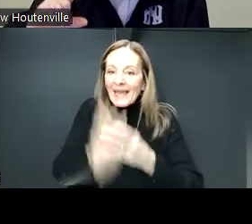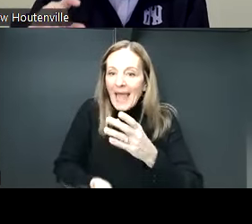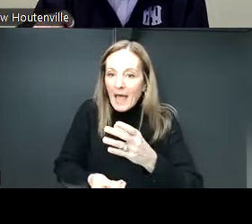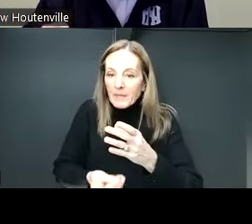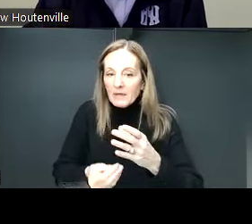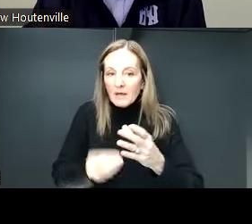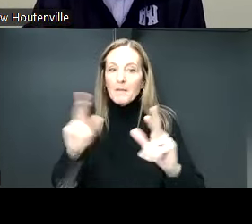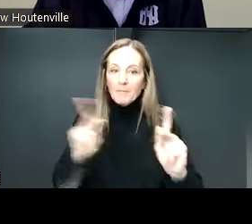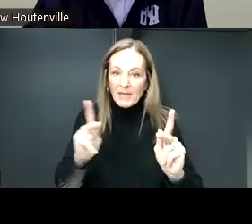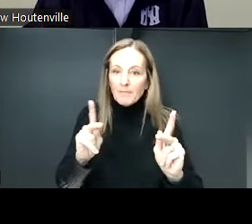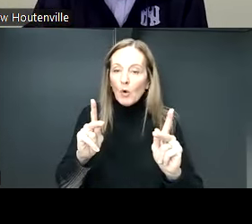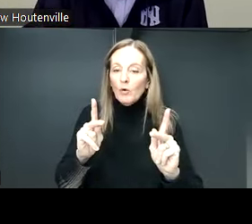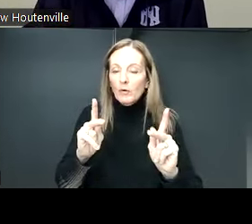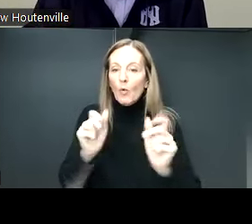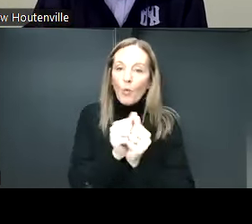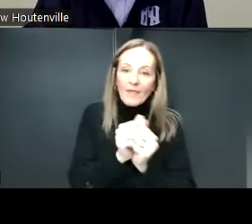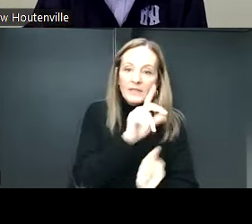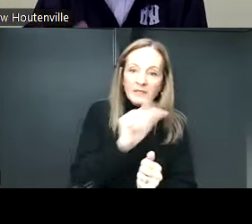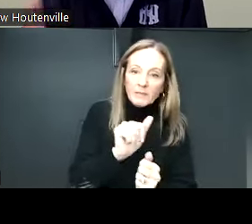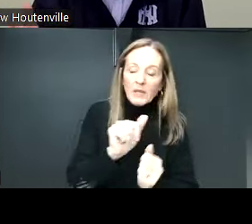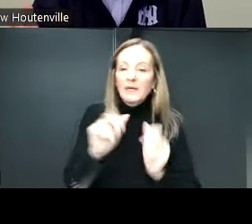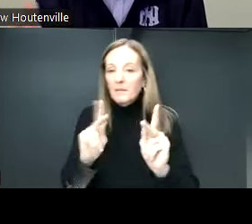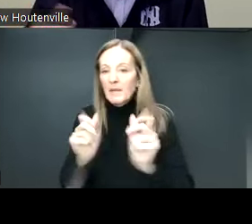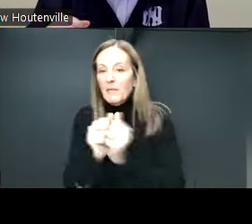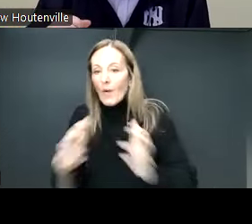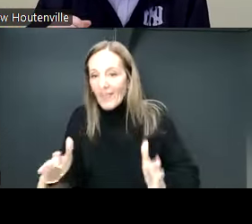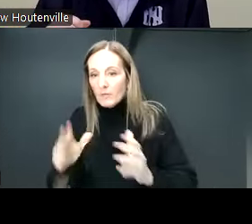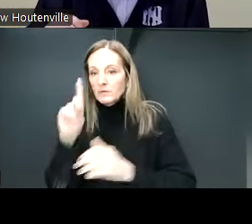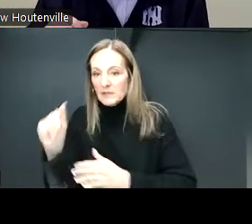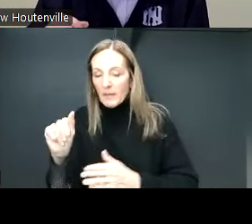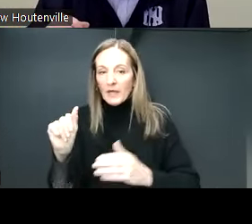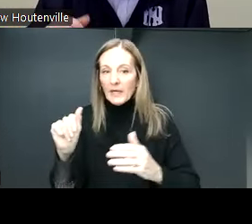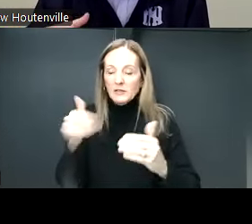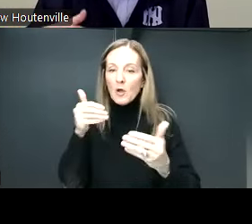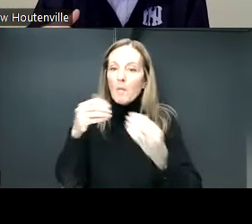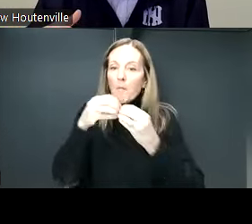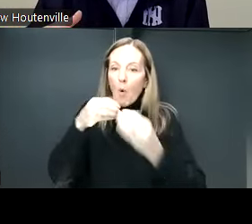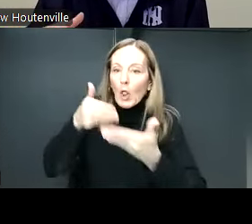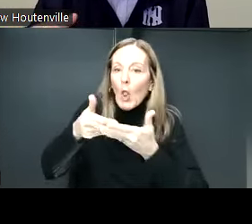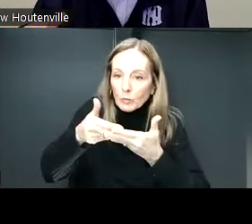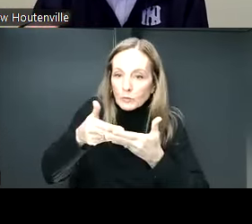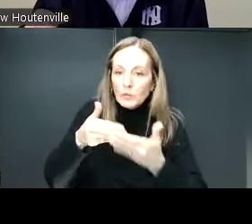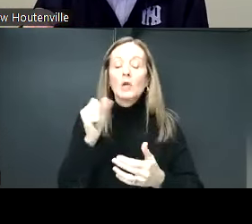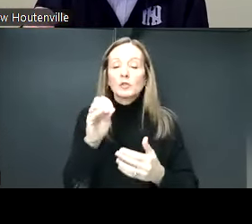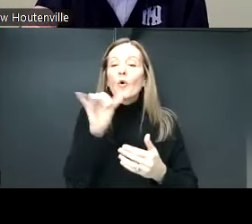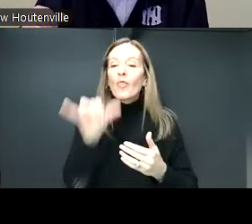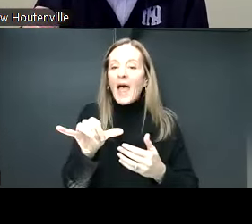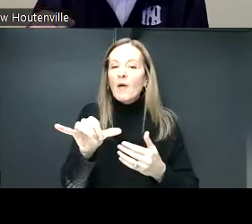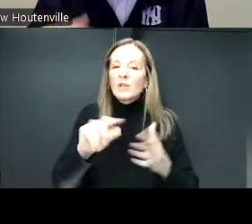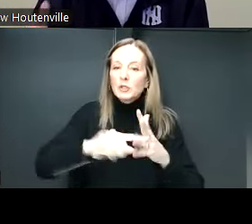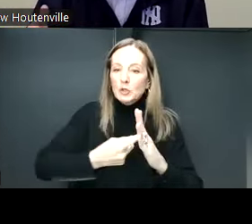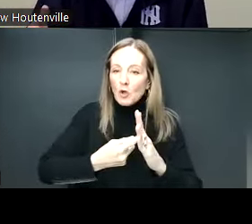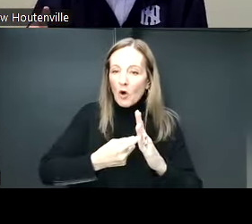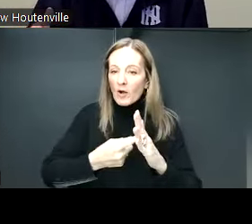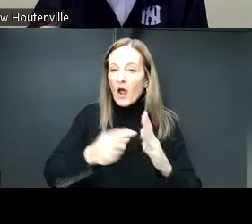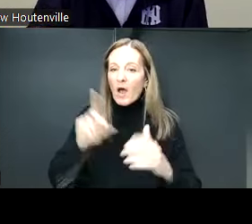people with and without disabilities. And so, so that's right around the start of the first Trump administration.